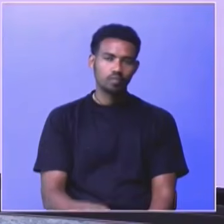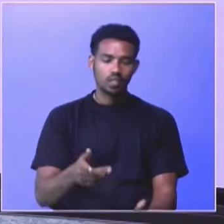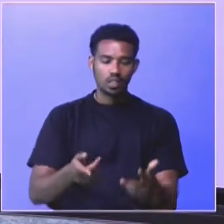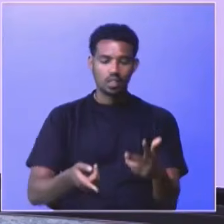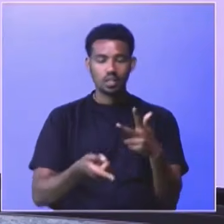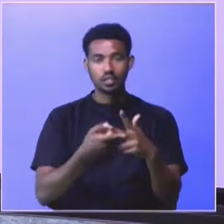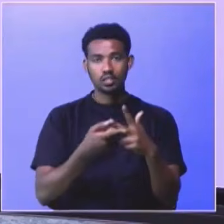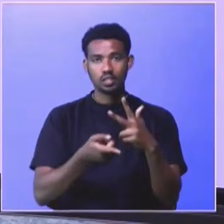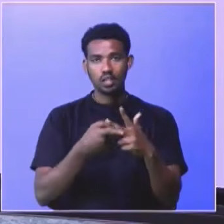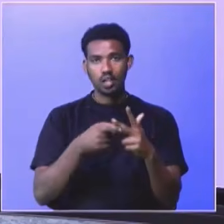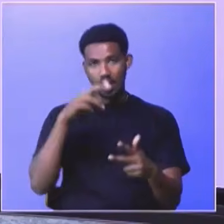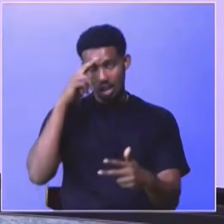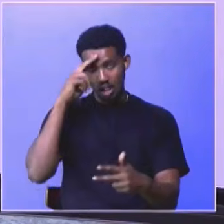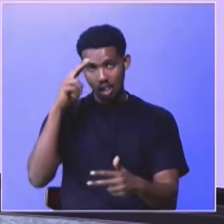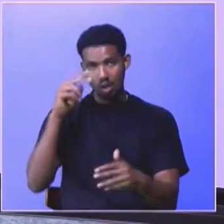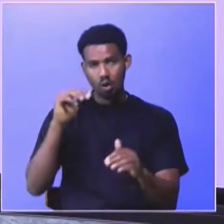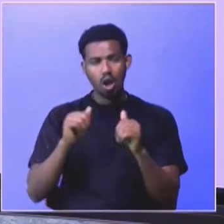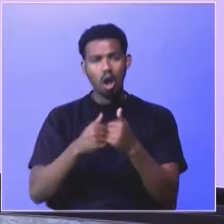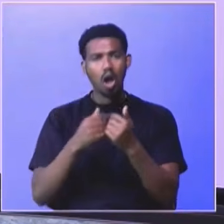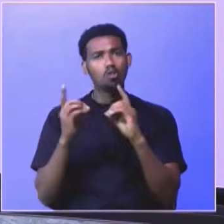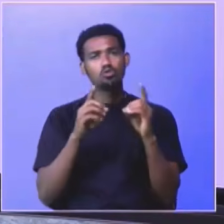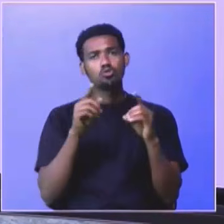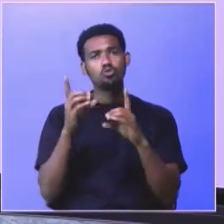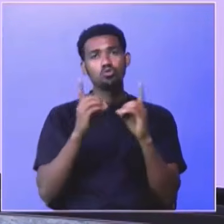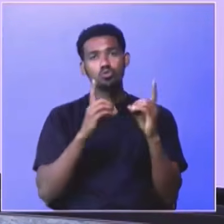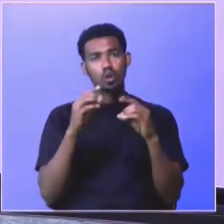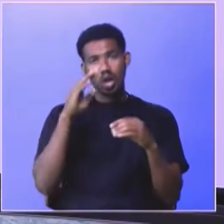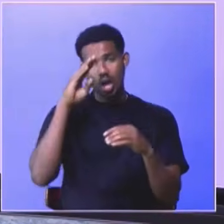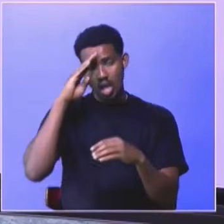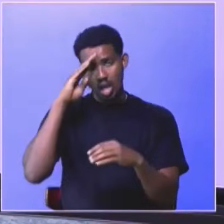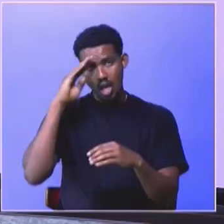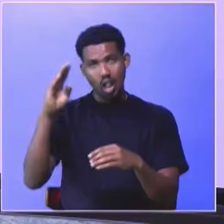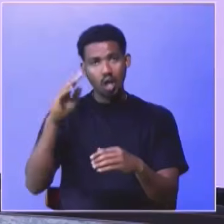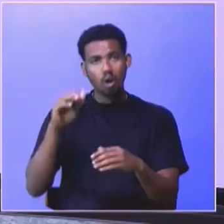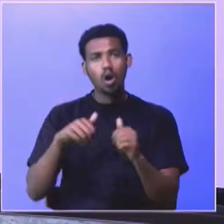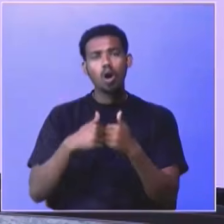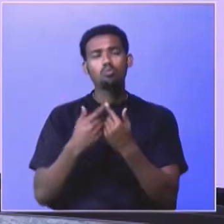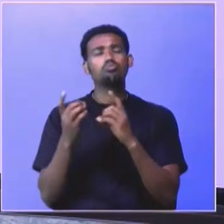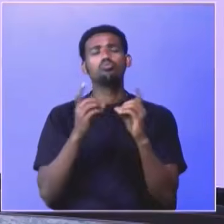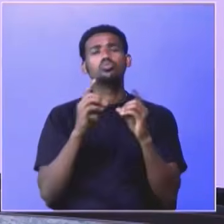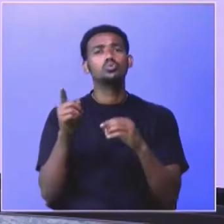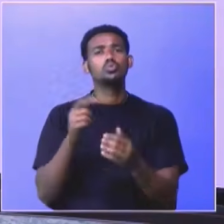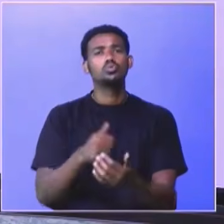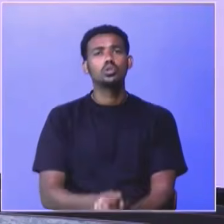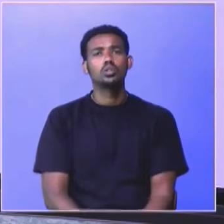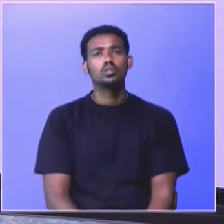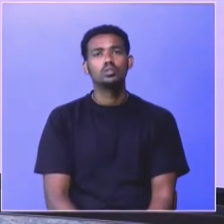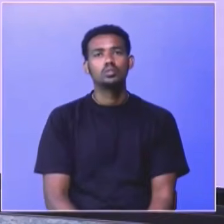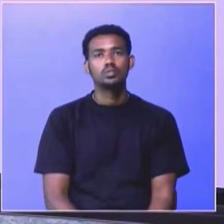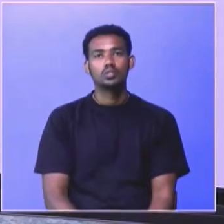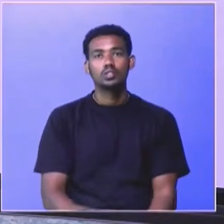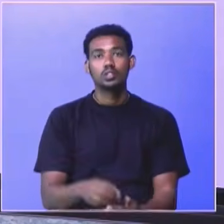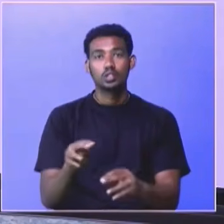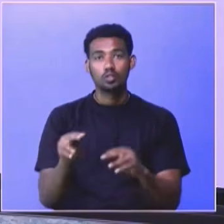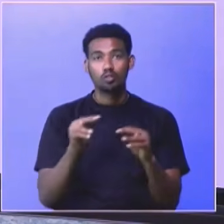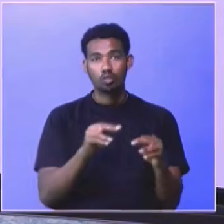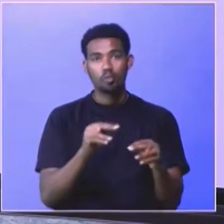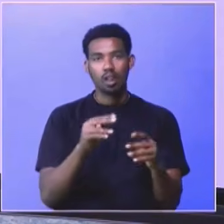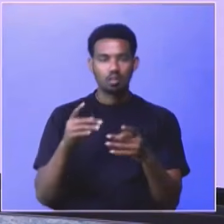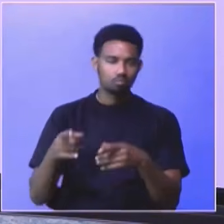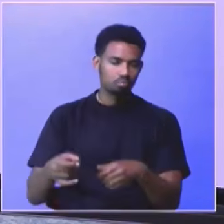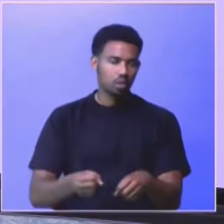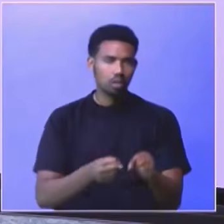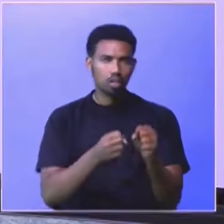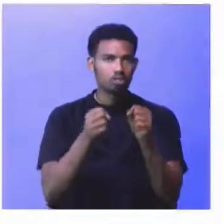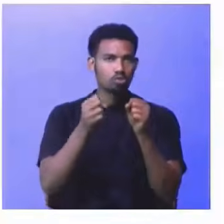Lee. Hello, how do you do? Hello, how do you do? This is the formal methods of greeting.